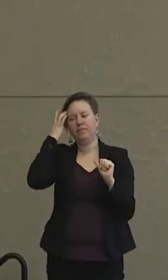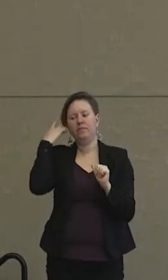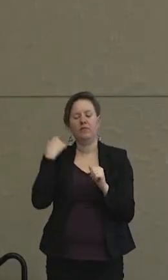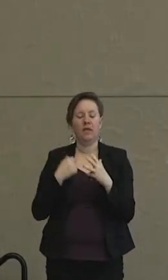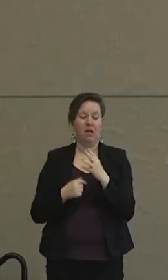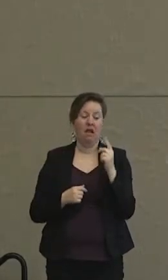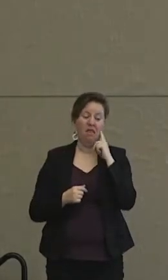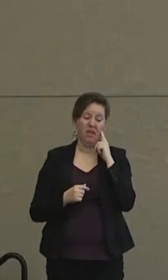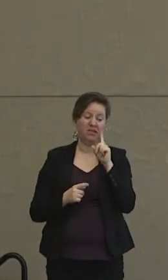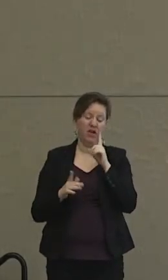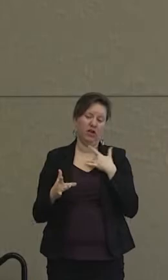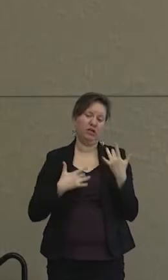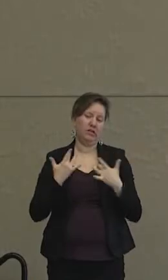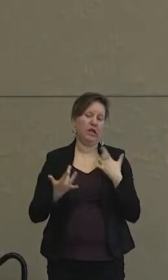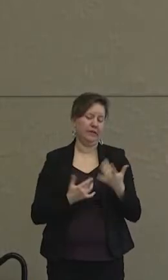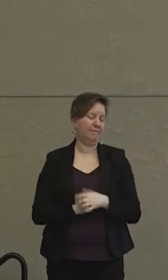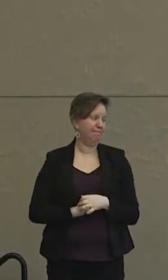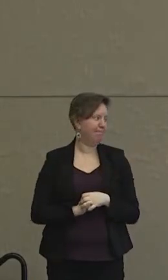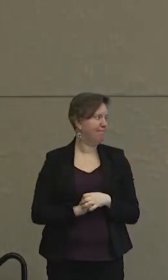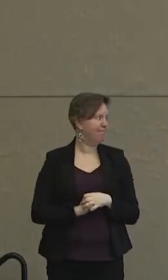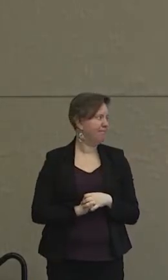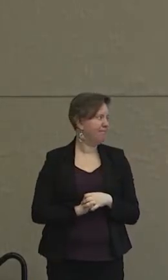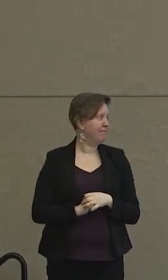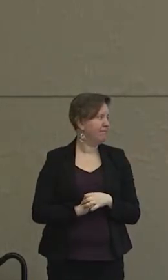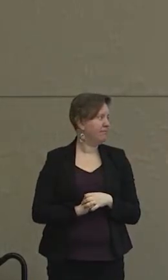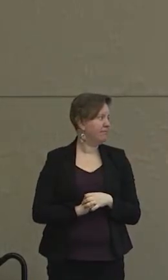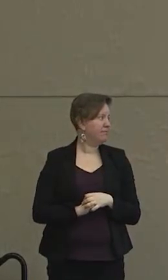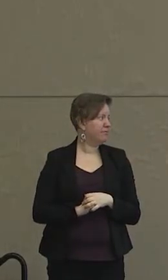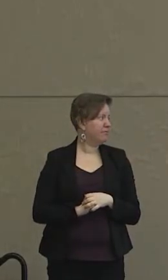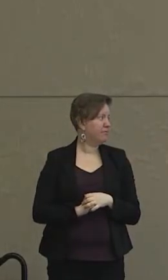I think it's very exciting. All right, we're going to